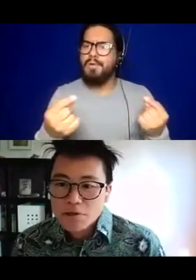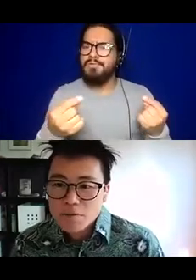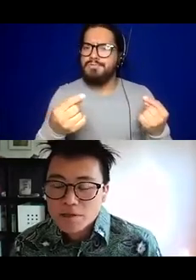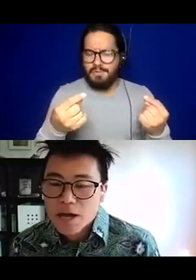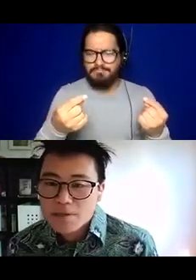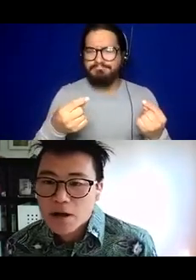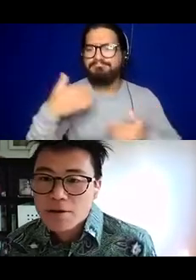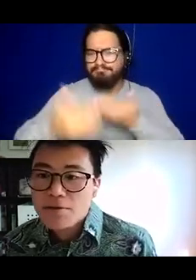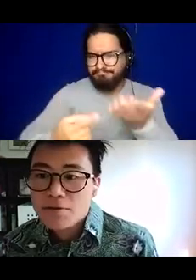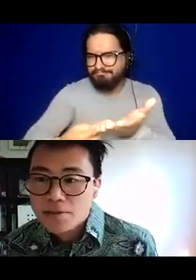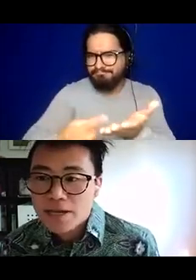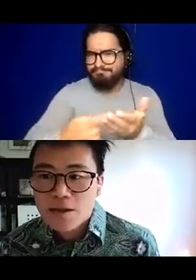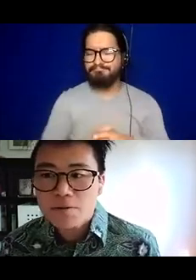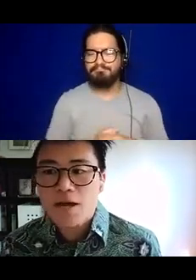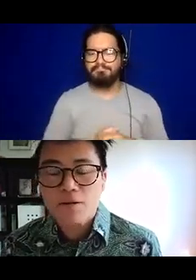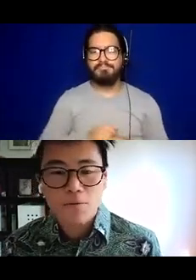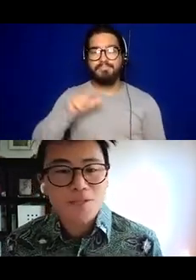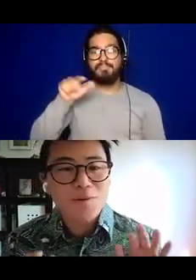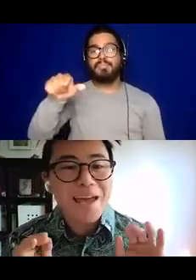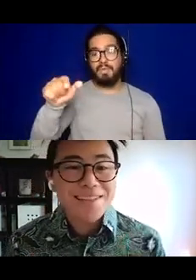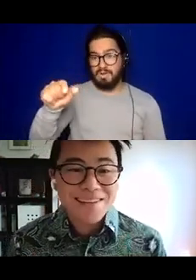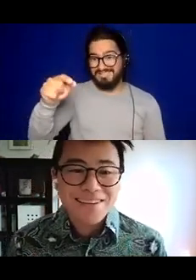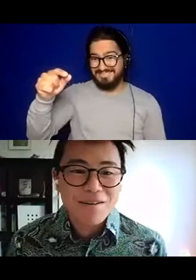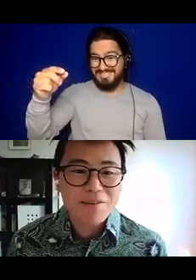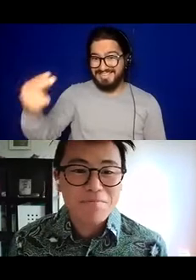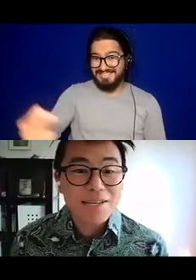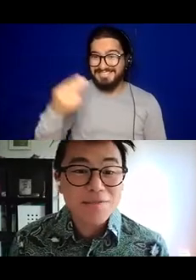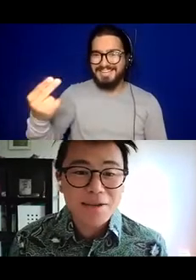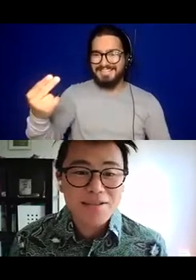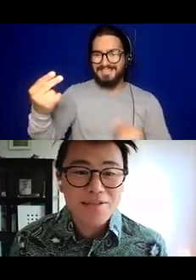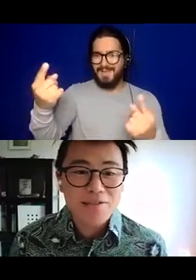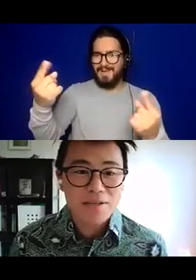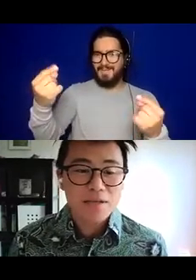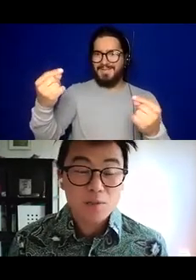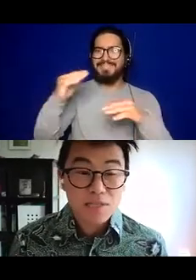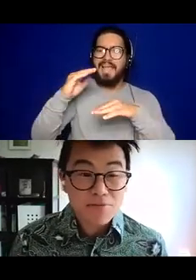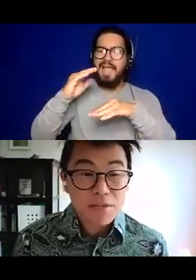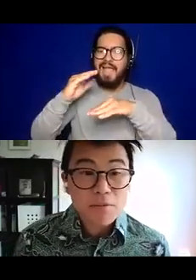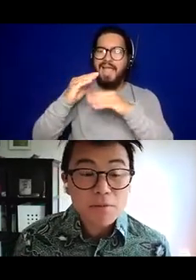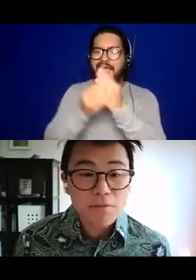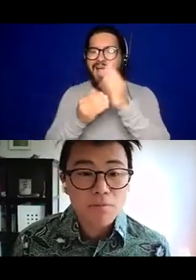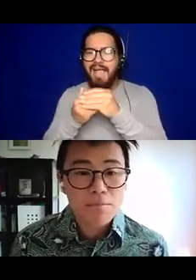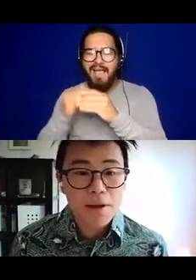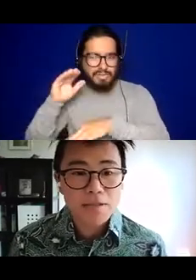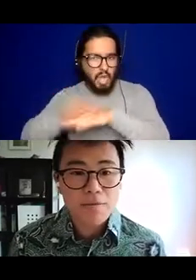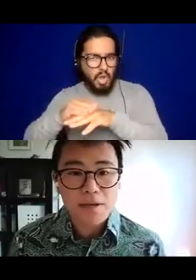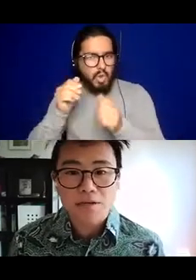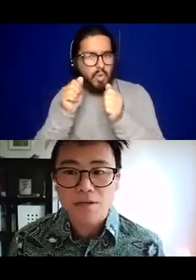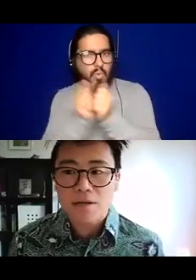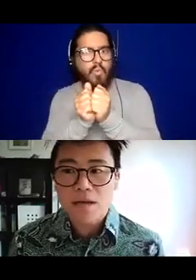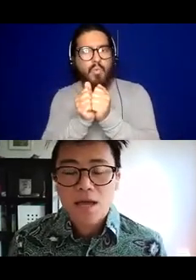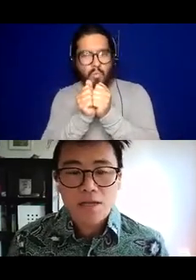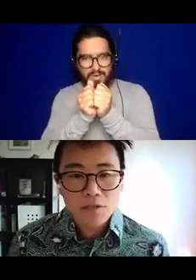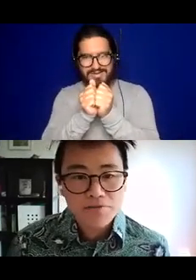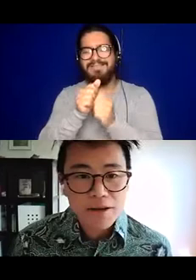In future workshops on Thursday, we'll do hands-on time with password managers. Specifically, we'll use 1Password